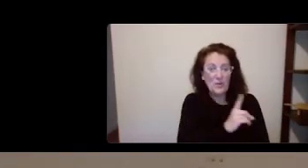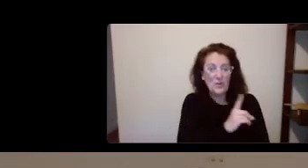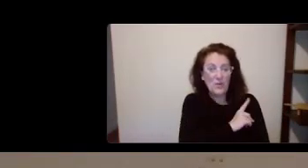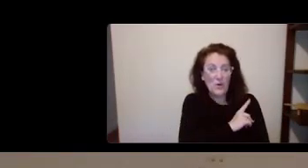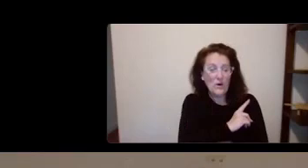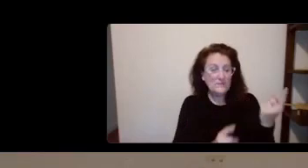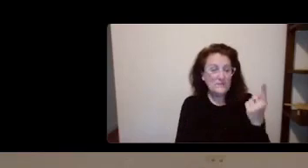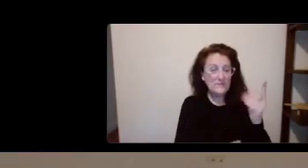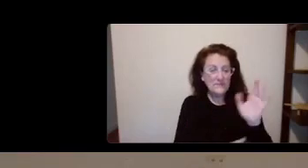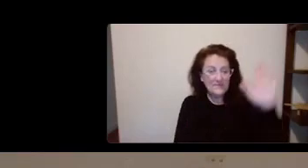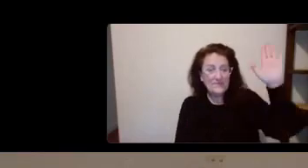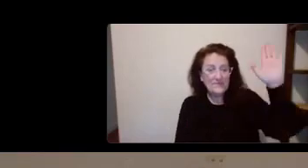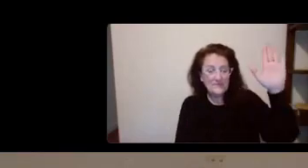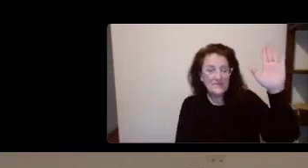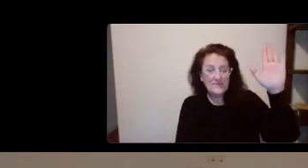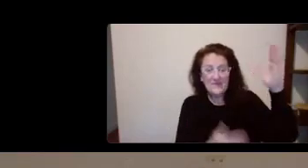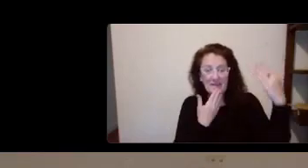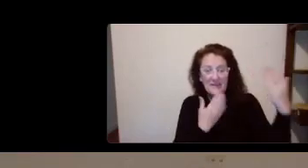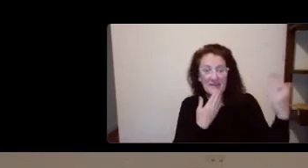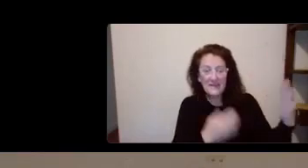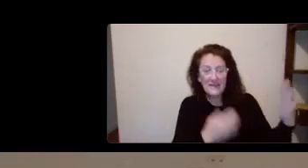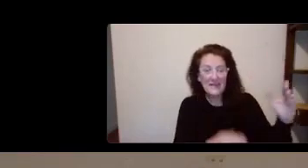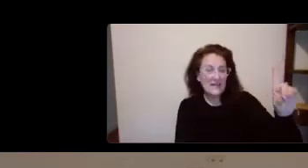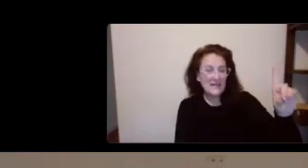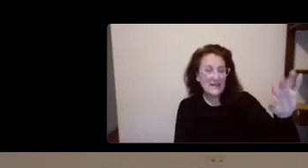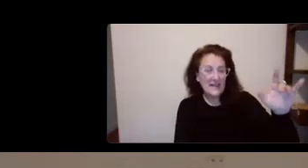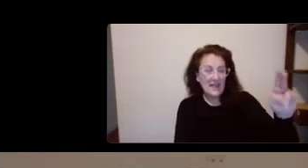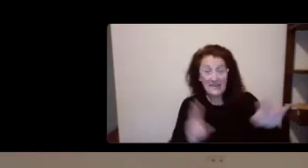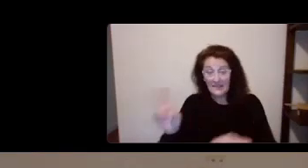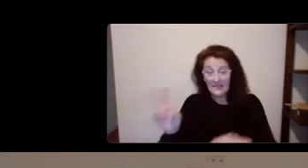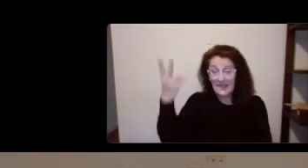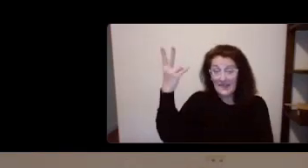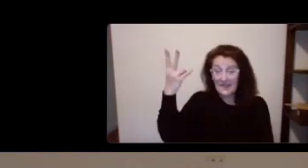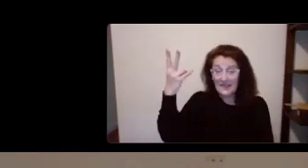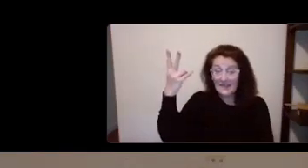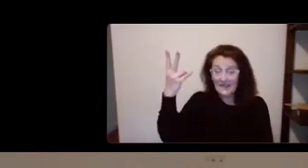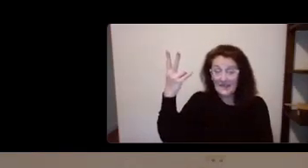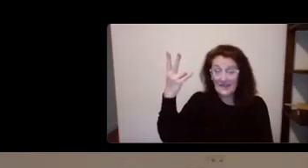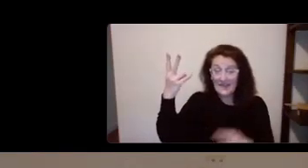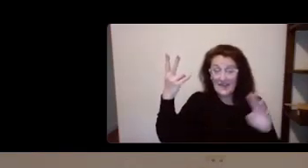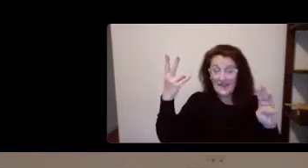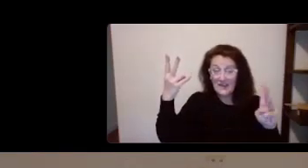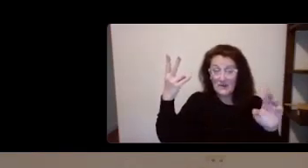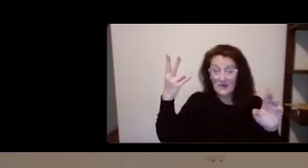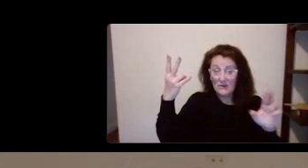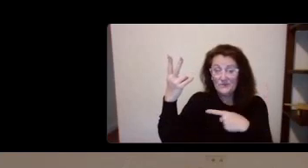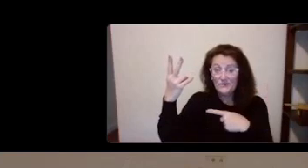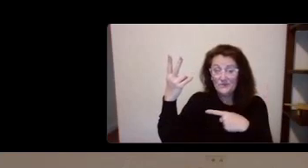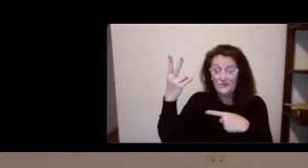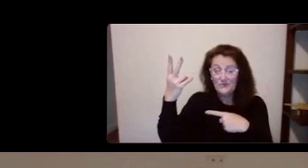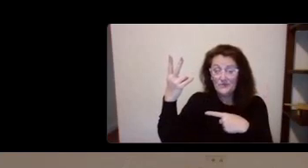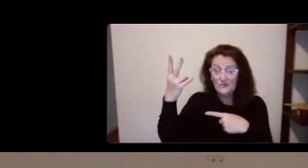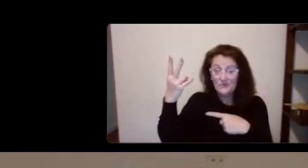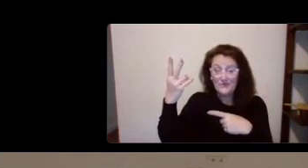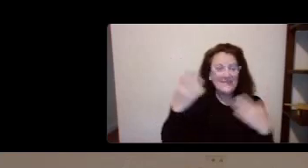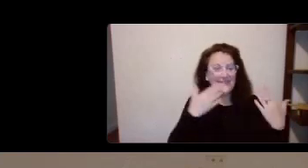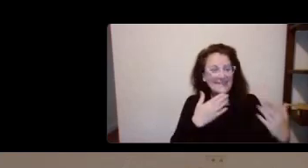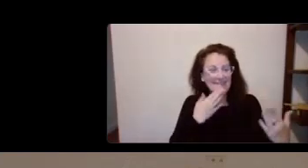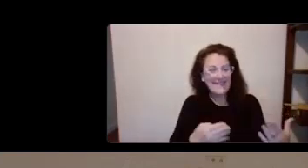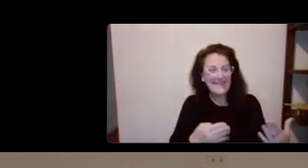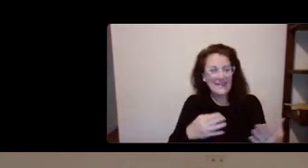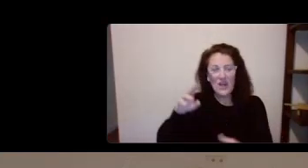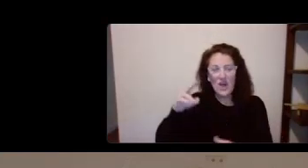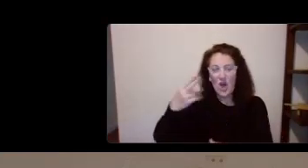motion to adjourn. Thank you, Board Member Delan. Is there a second? I'm Board Member Hall, and I second that motion. Okay, thank you, Board Member